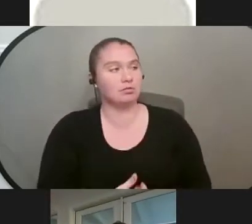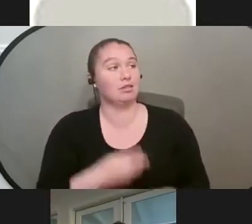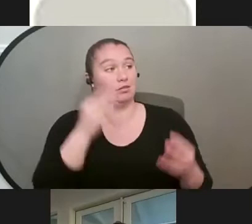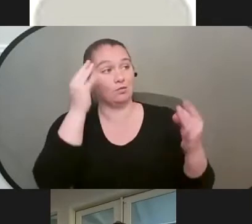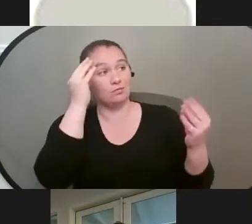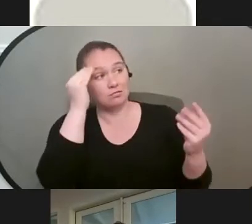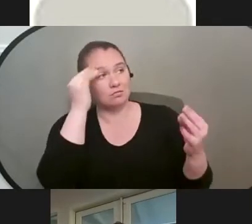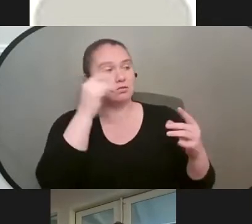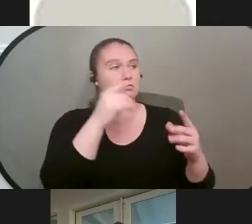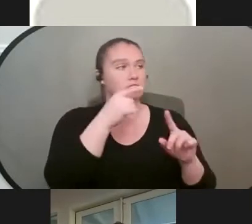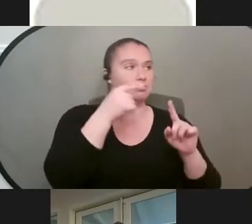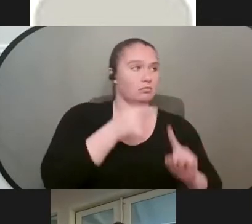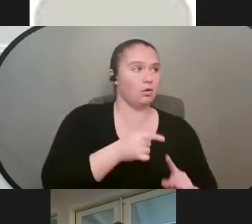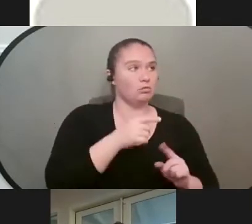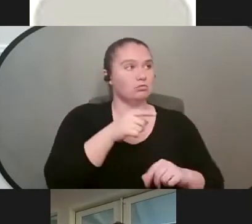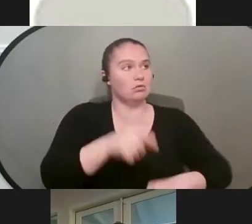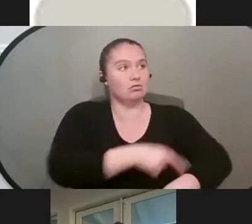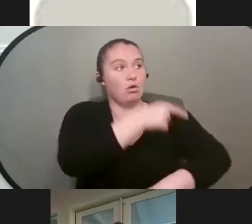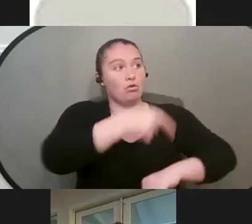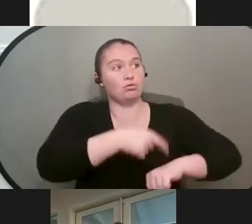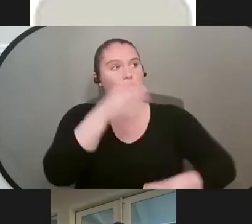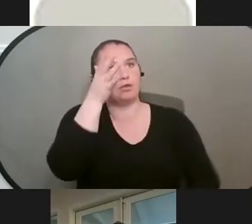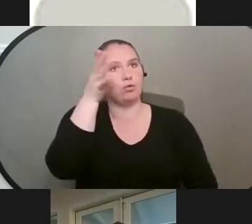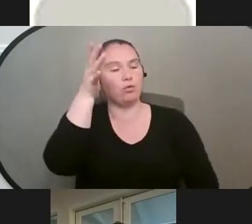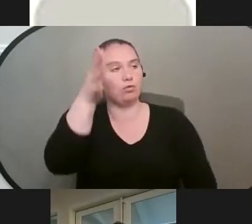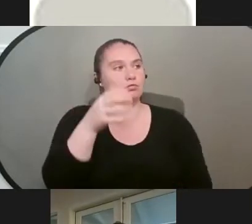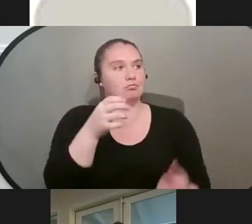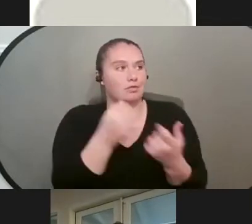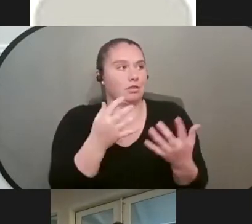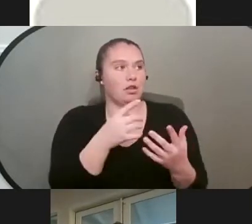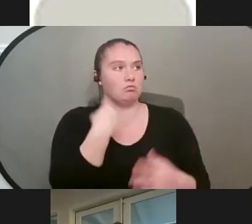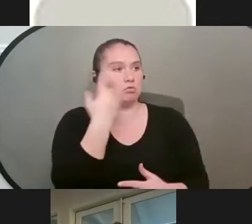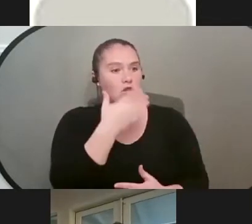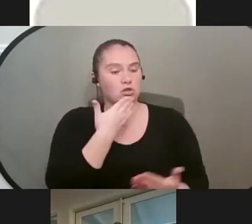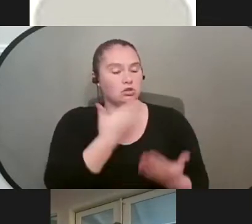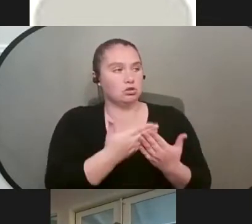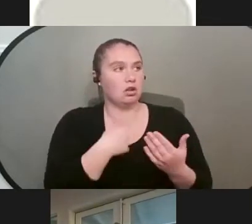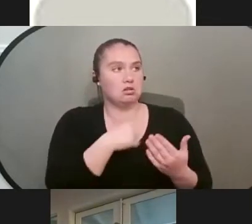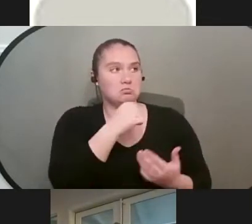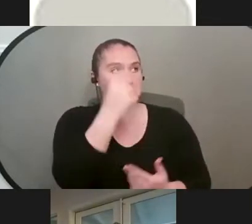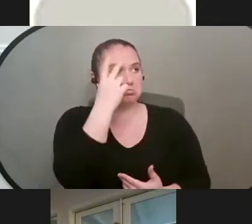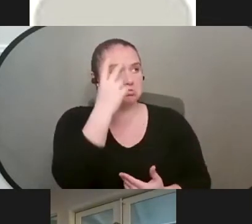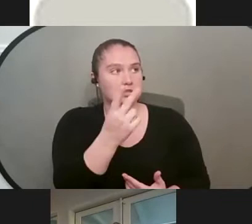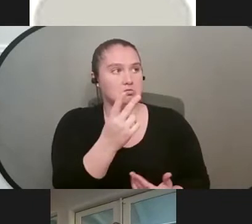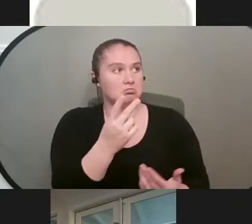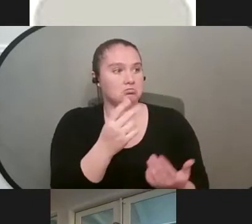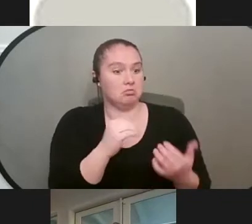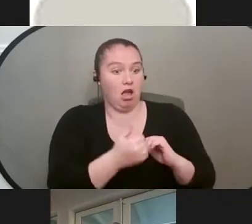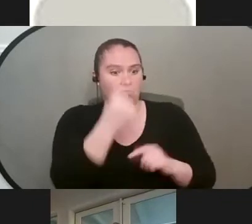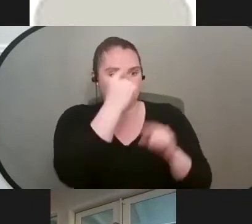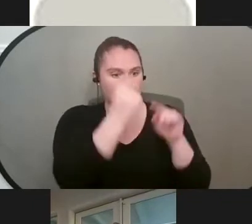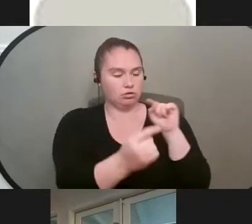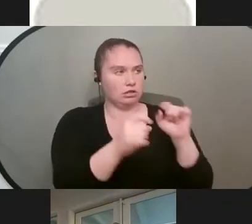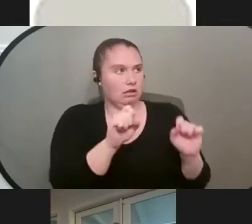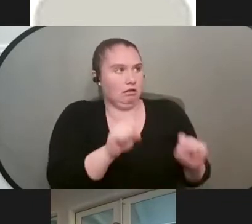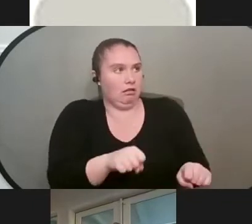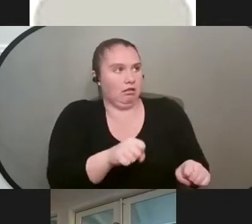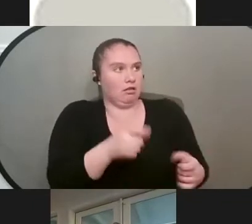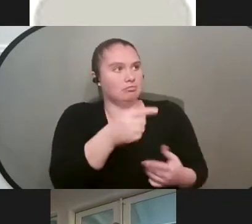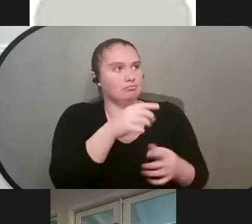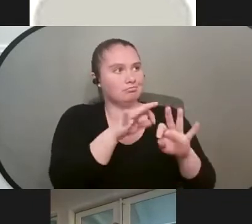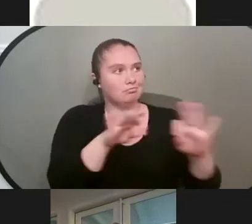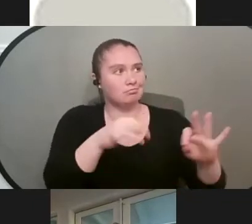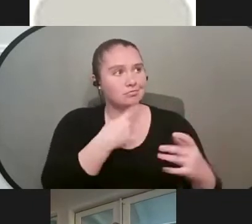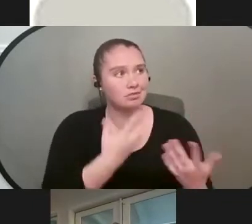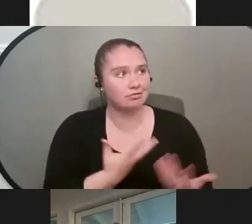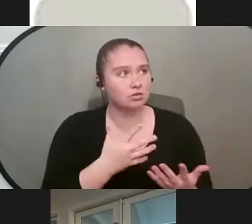priorities are in long-term goals. They all look good. I don't see how anyone can really disagree with what's said. I